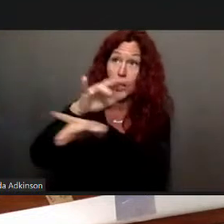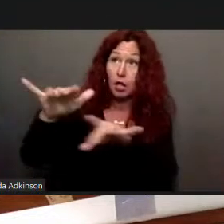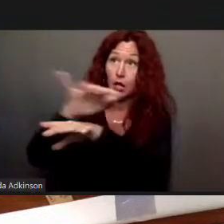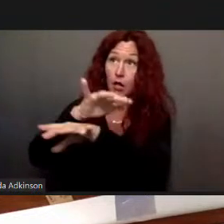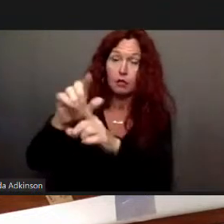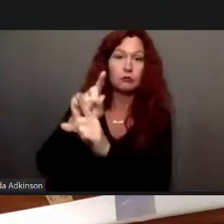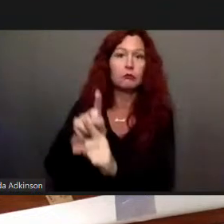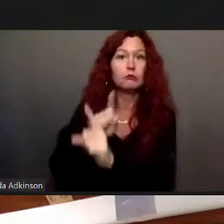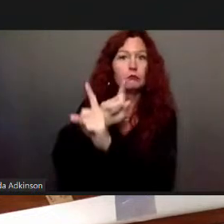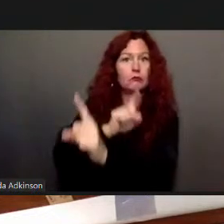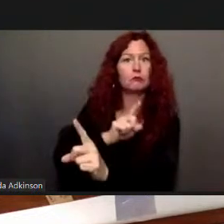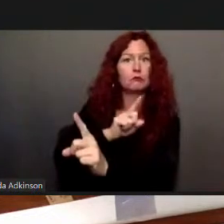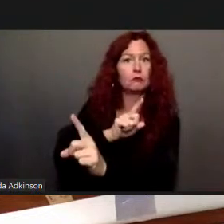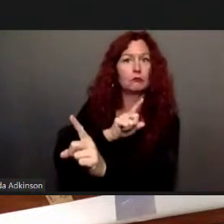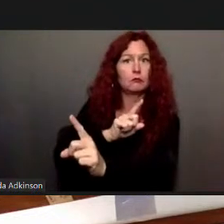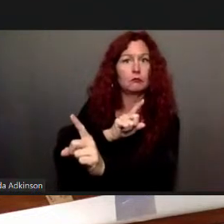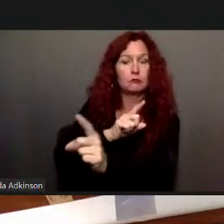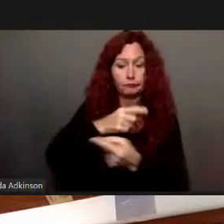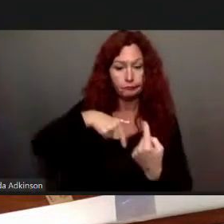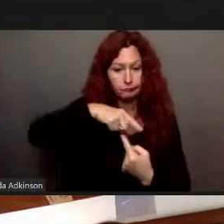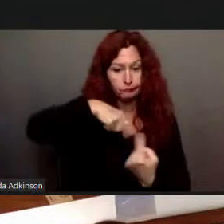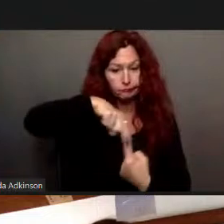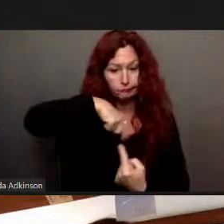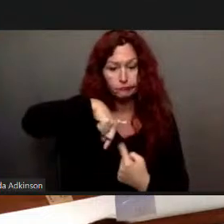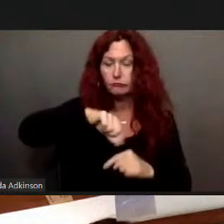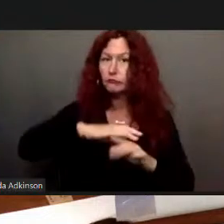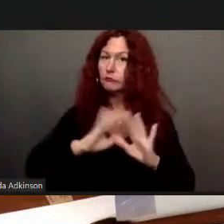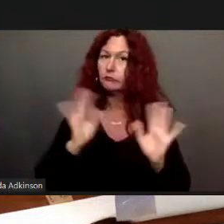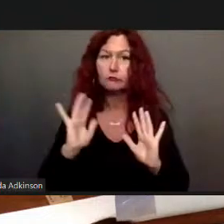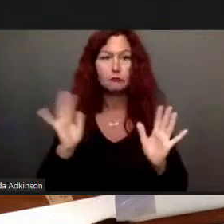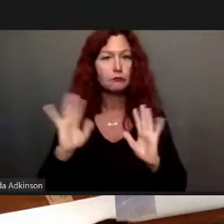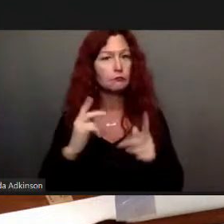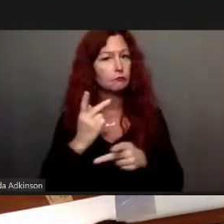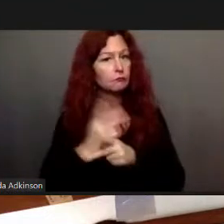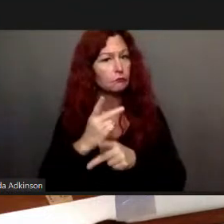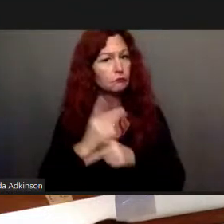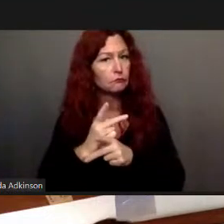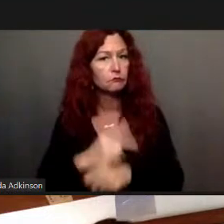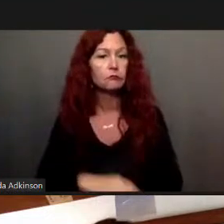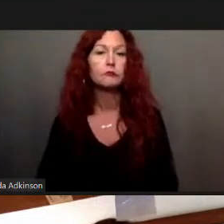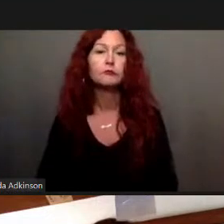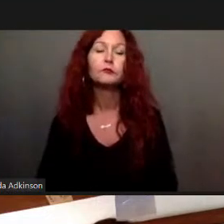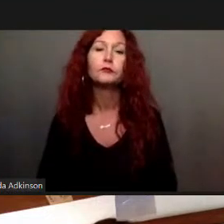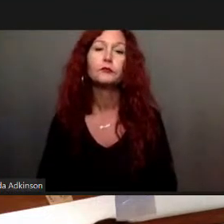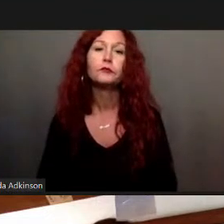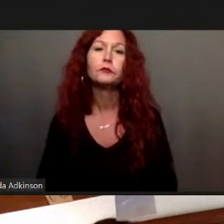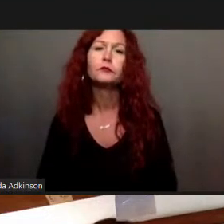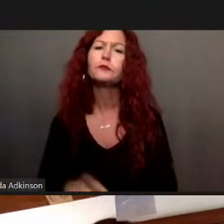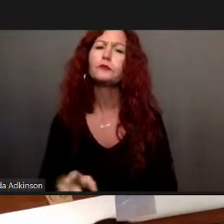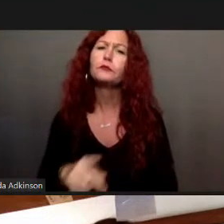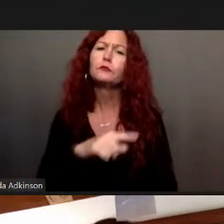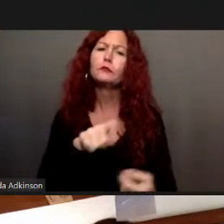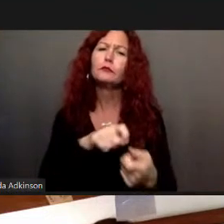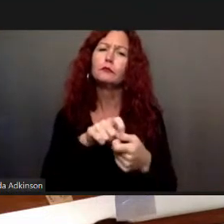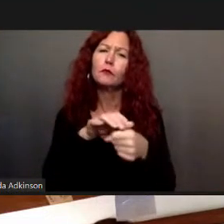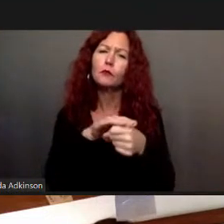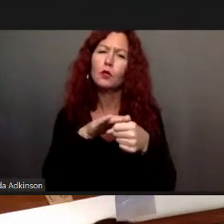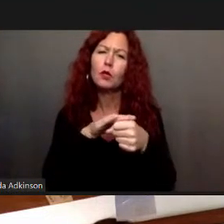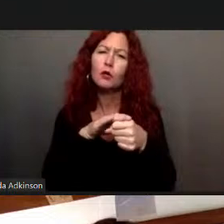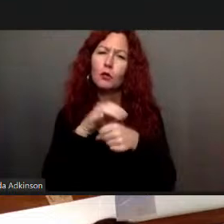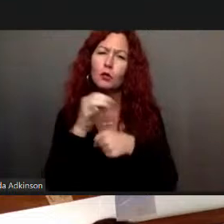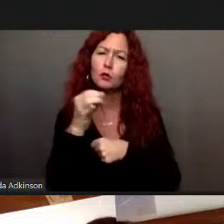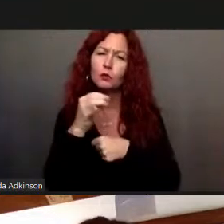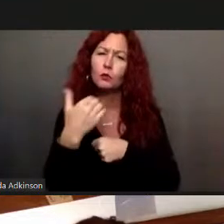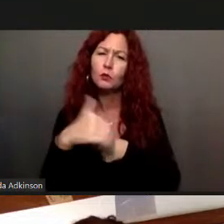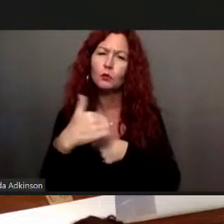start to tamp down the infection rate here in Miami-Dade. And can I just follow up regarding the hotspots? Are you getting any insight from